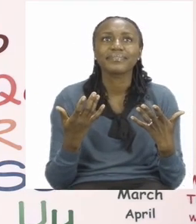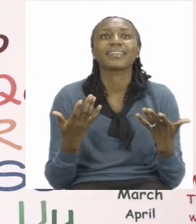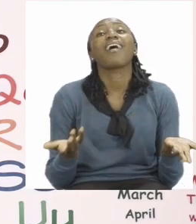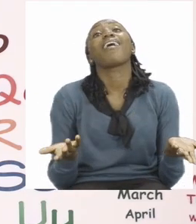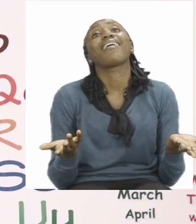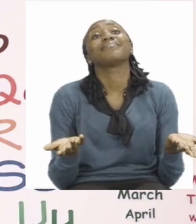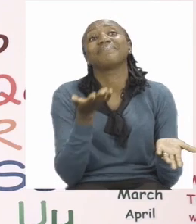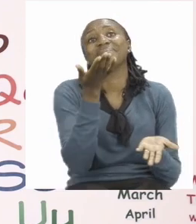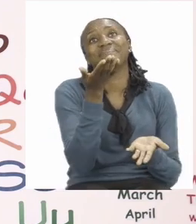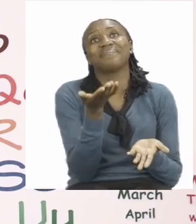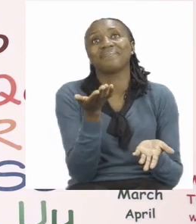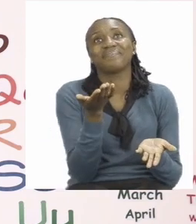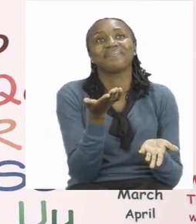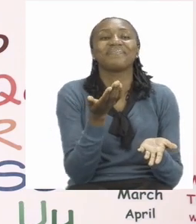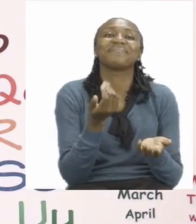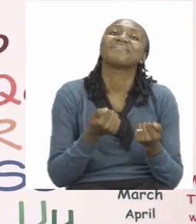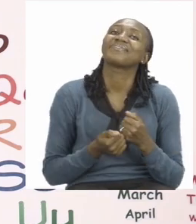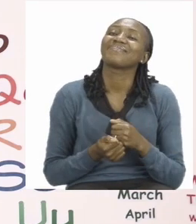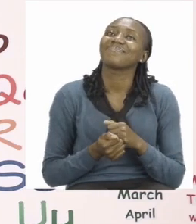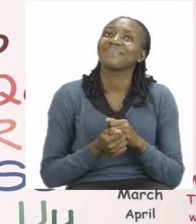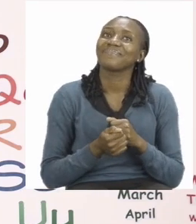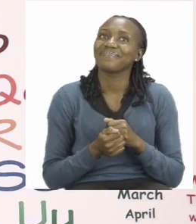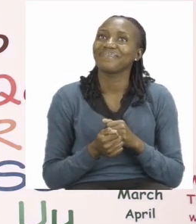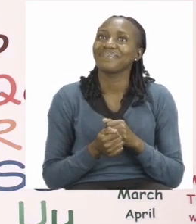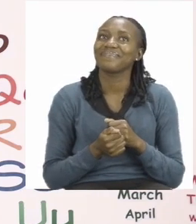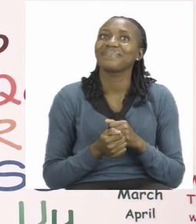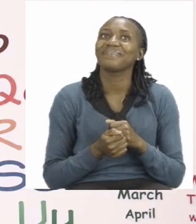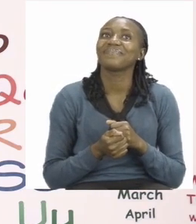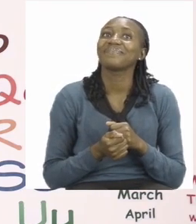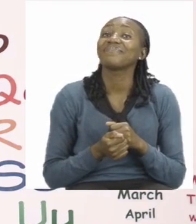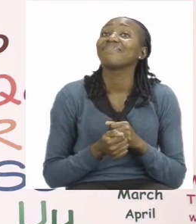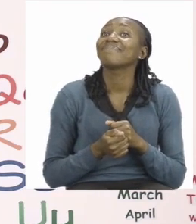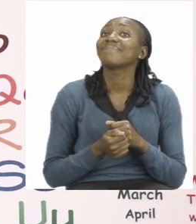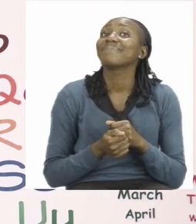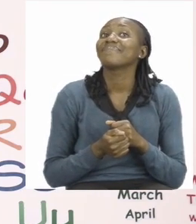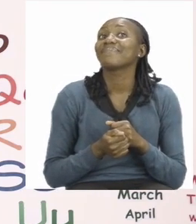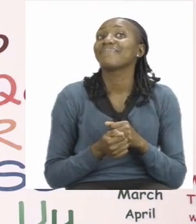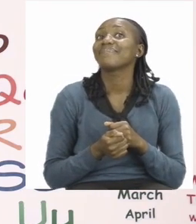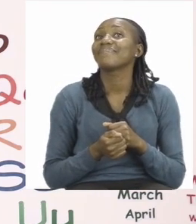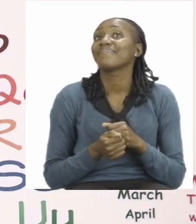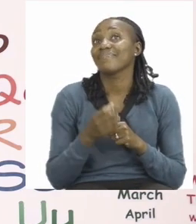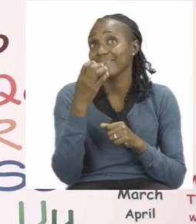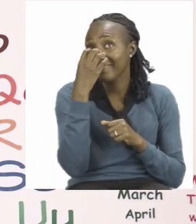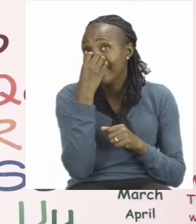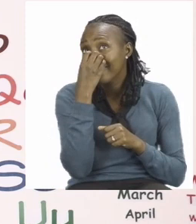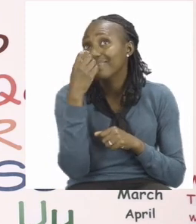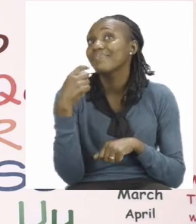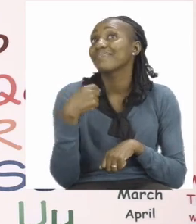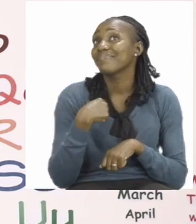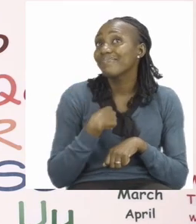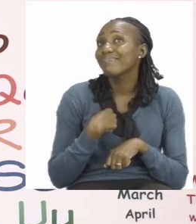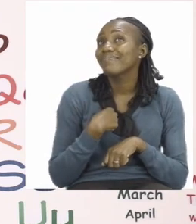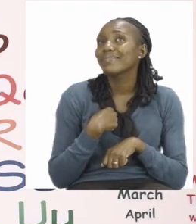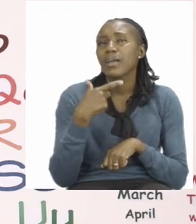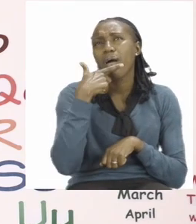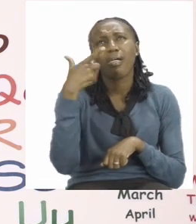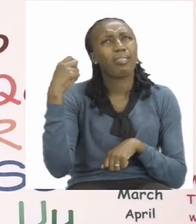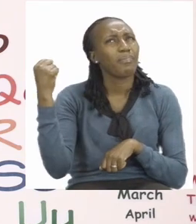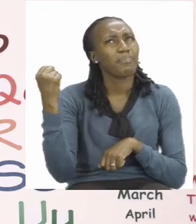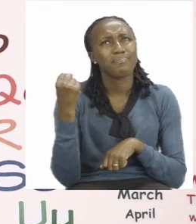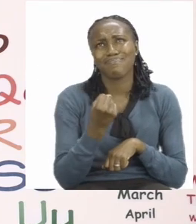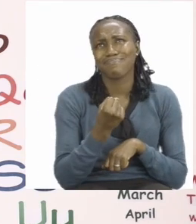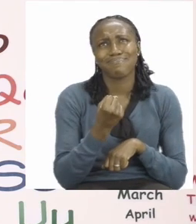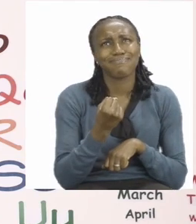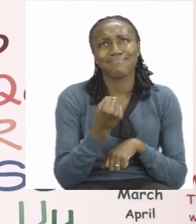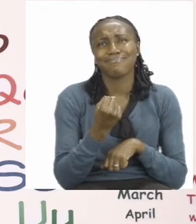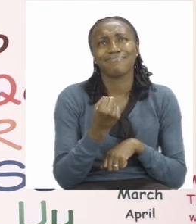Oh, there you are, Sashi. So, from Sashi and I, we would like to say thank you